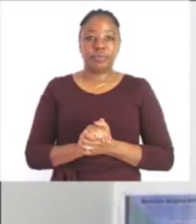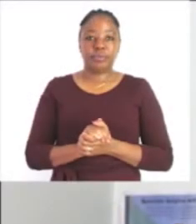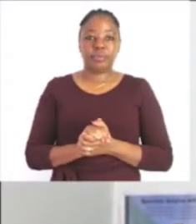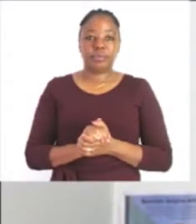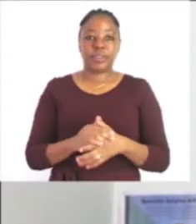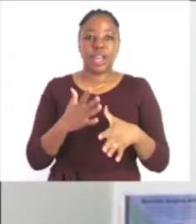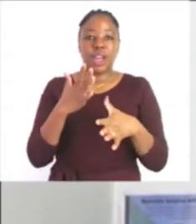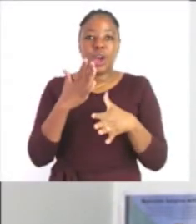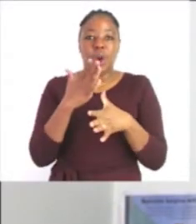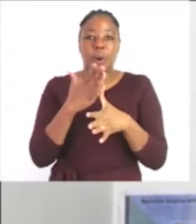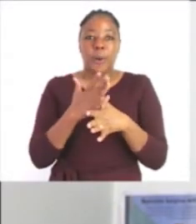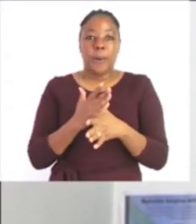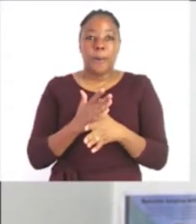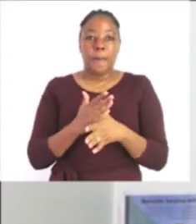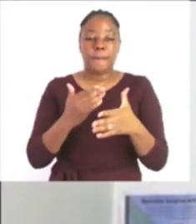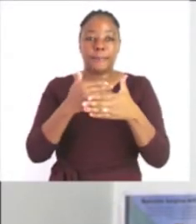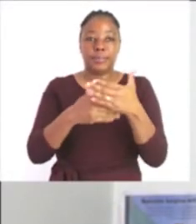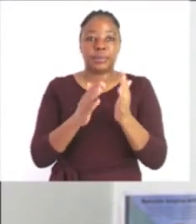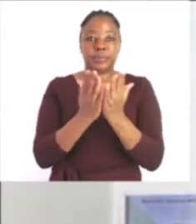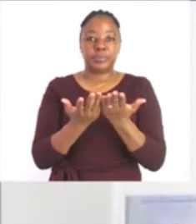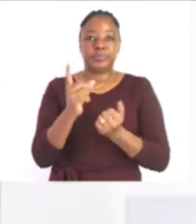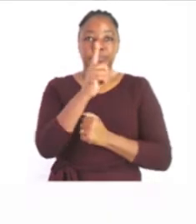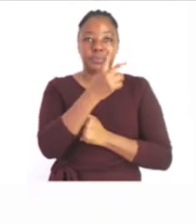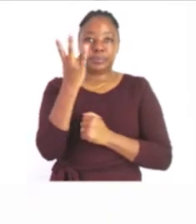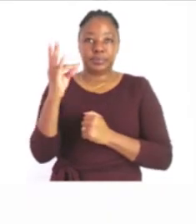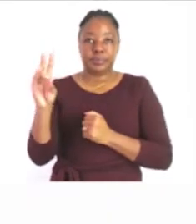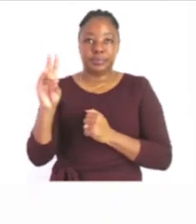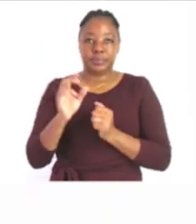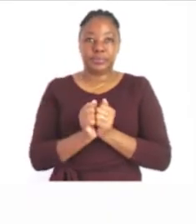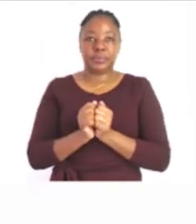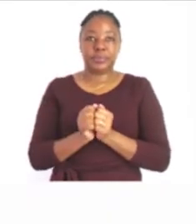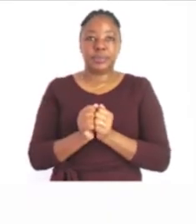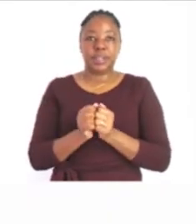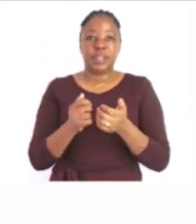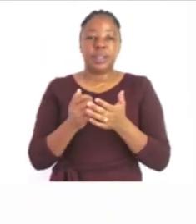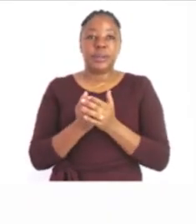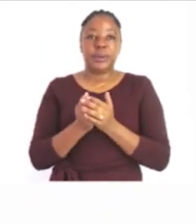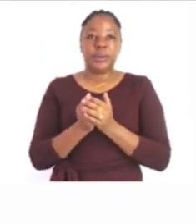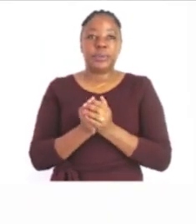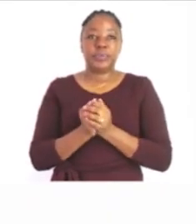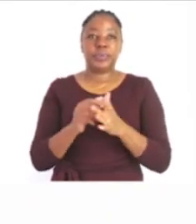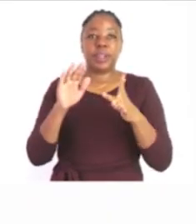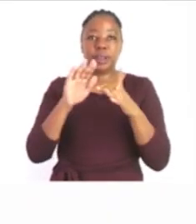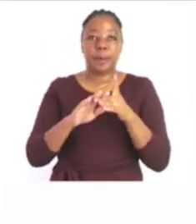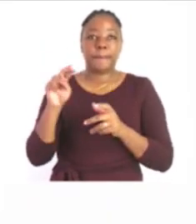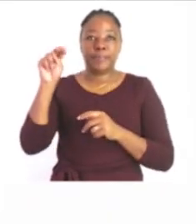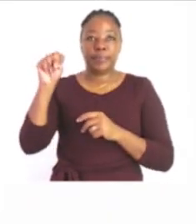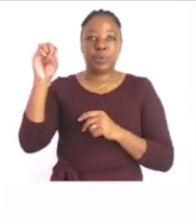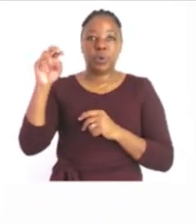Let's start our lesson on page 17. On page 17, we are talking about